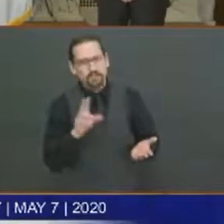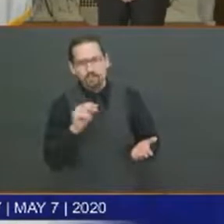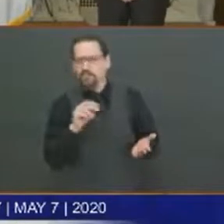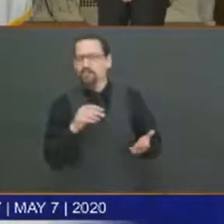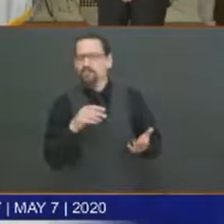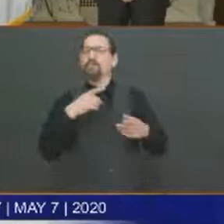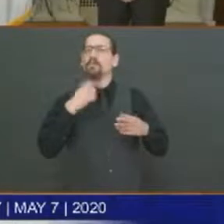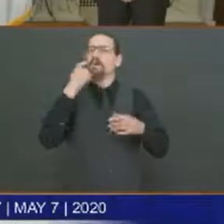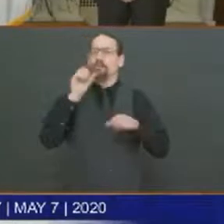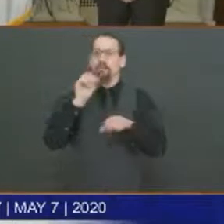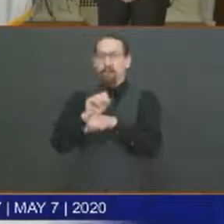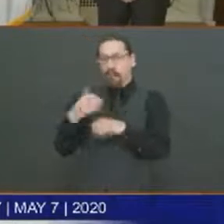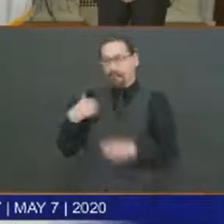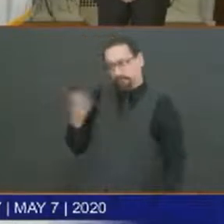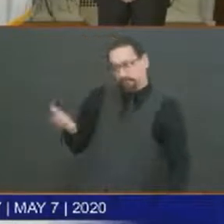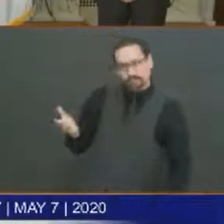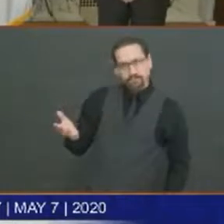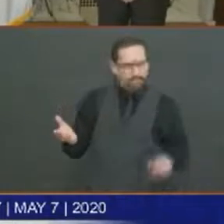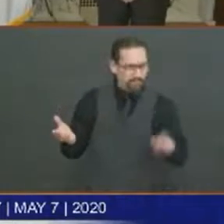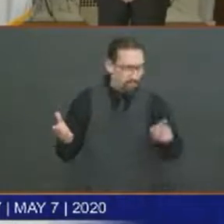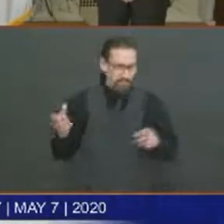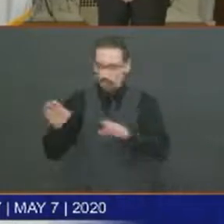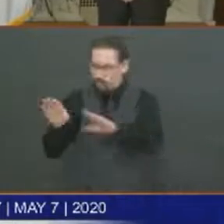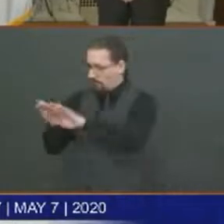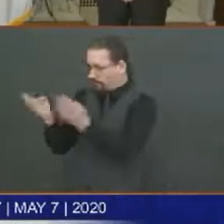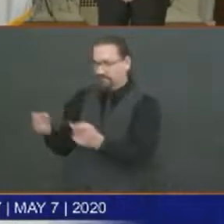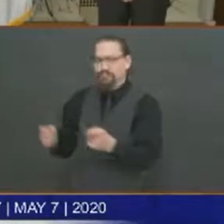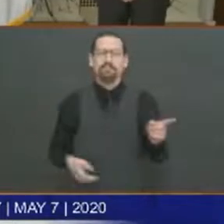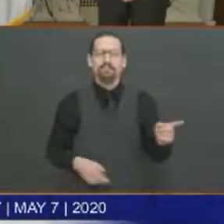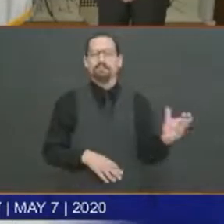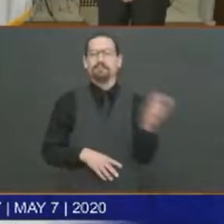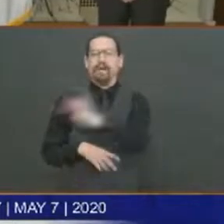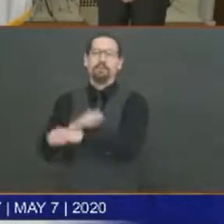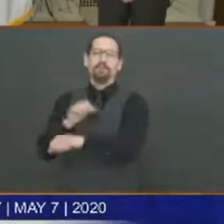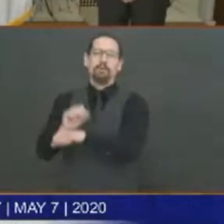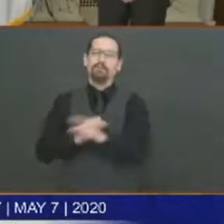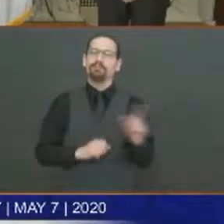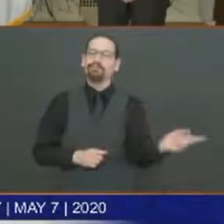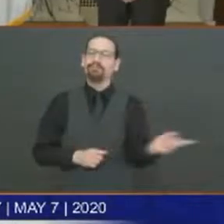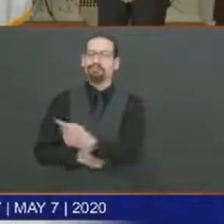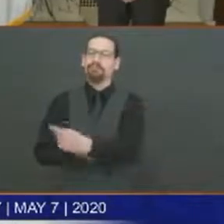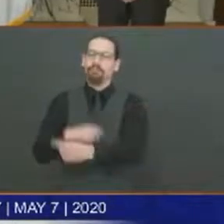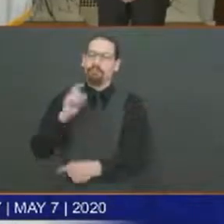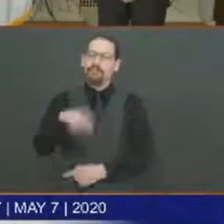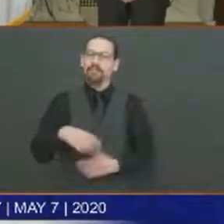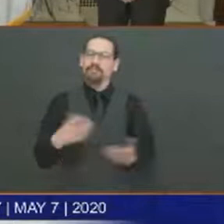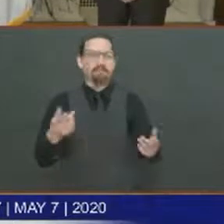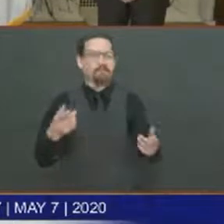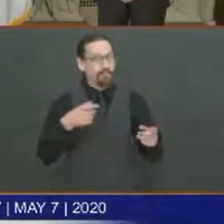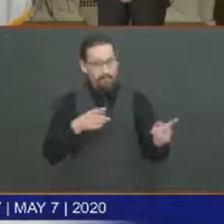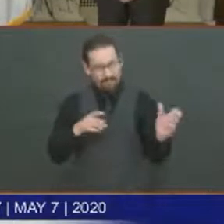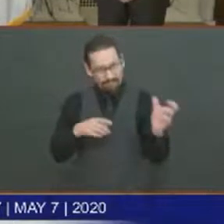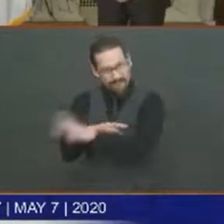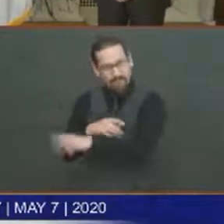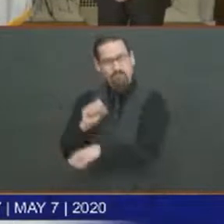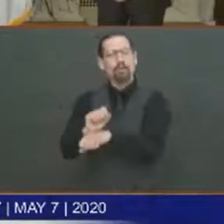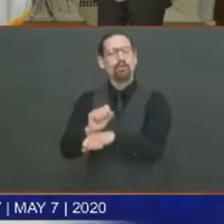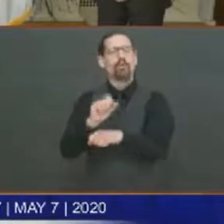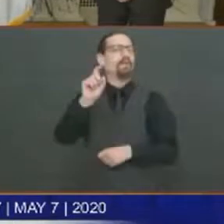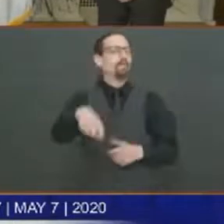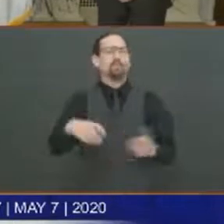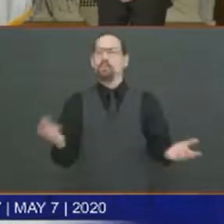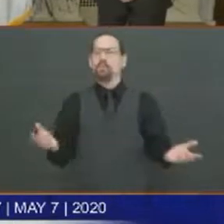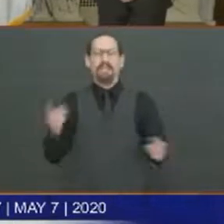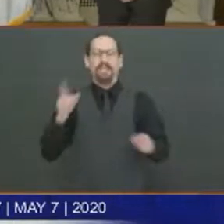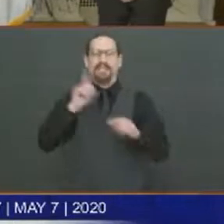is reopening, I'd encourage you to work with your employer and get your job back. And there's only so much that